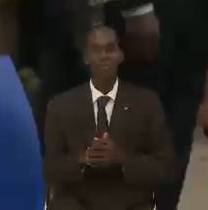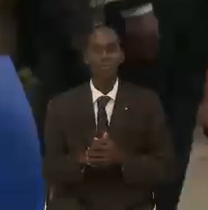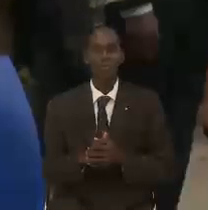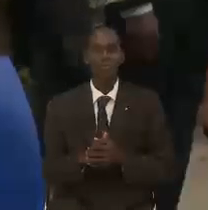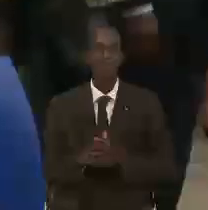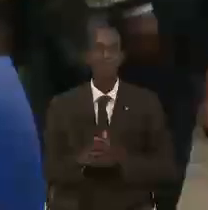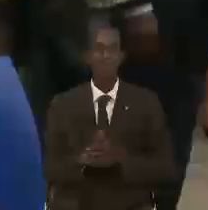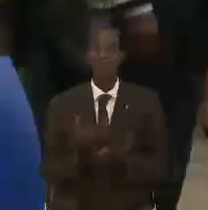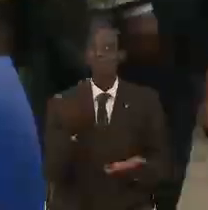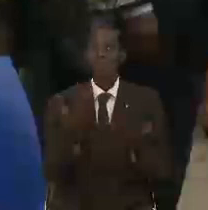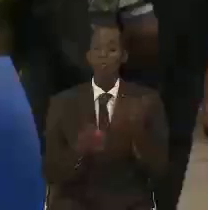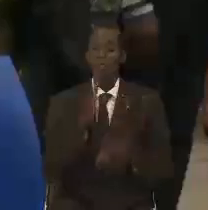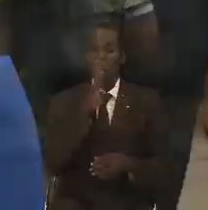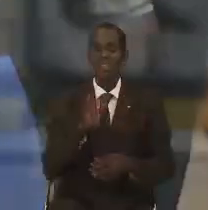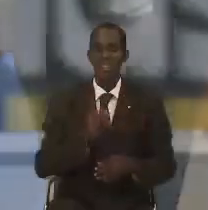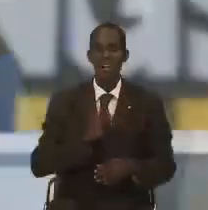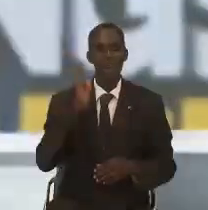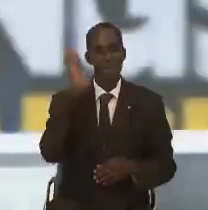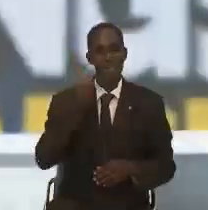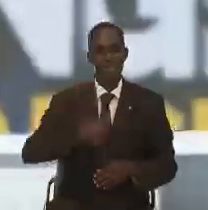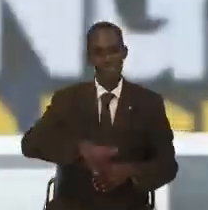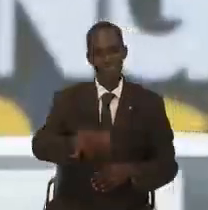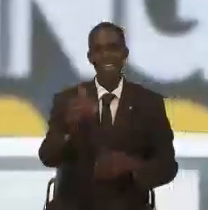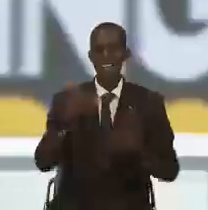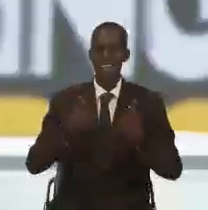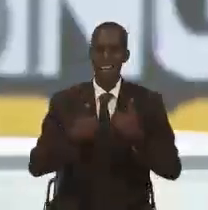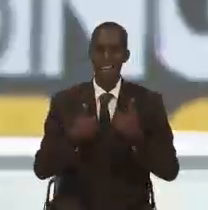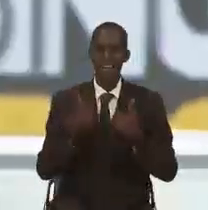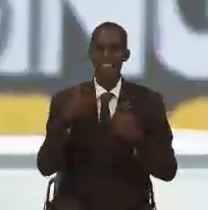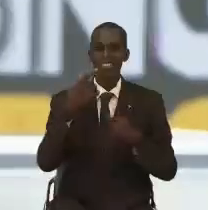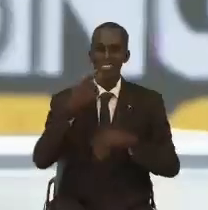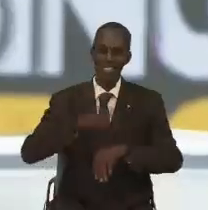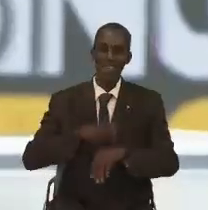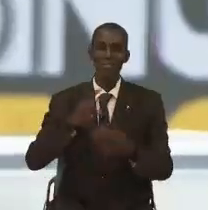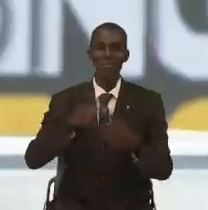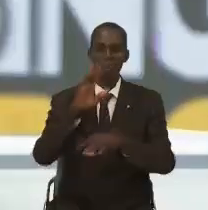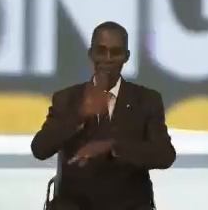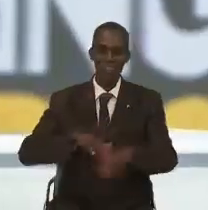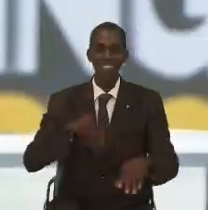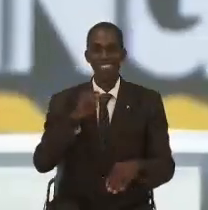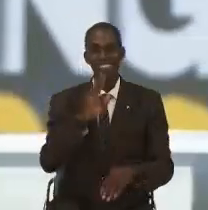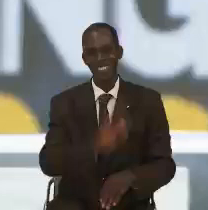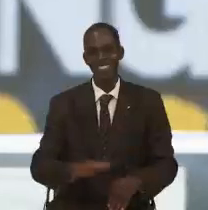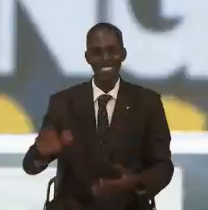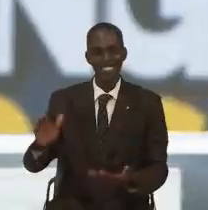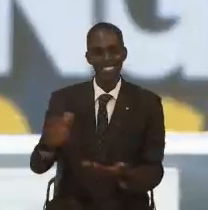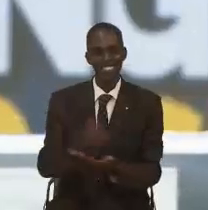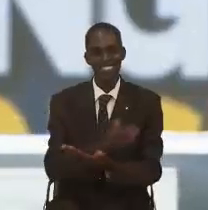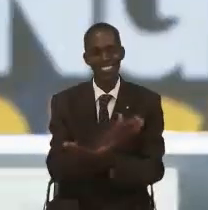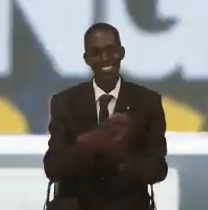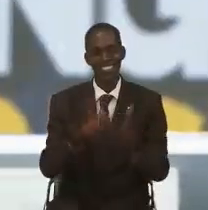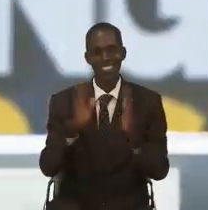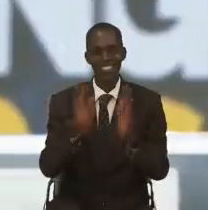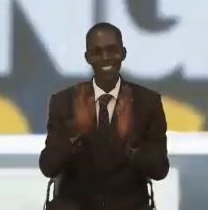Maybe I will still have a time to call the children choir back and sing that